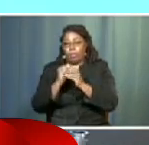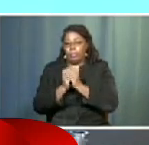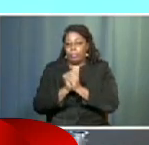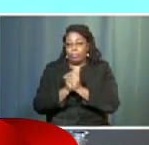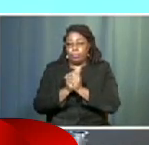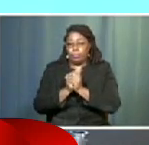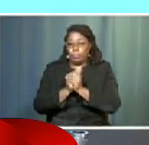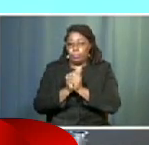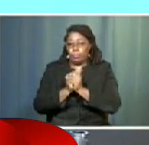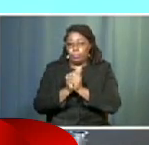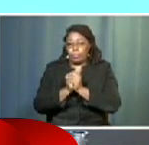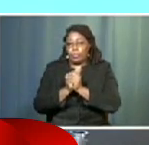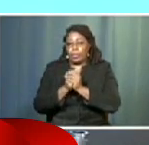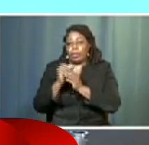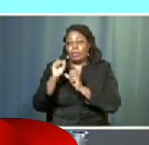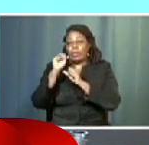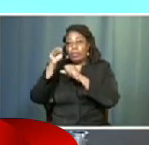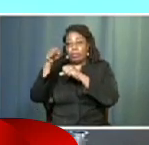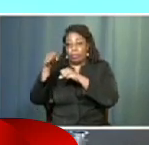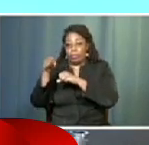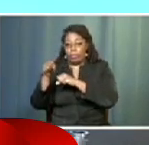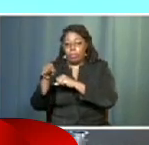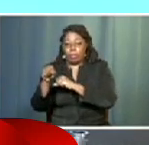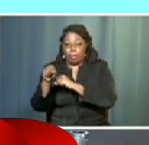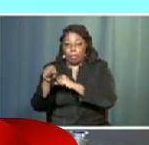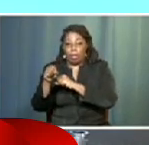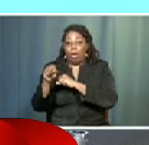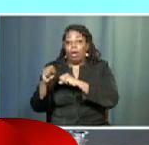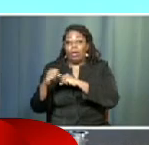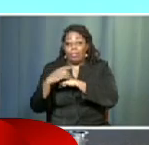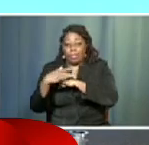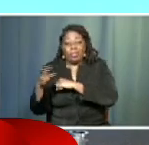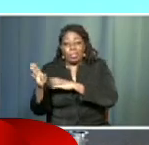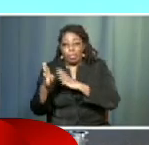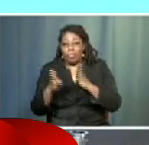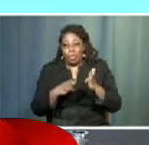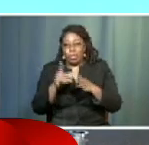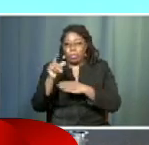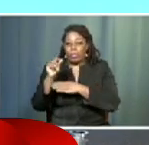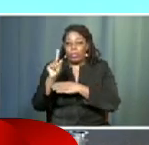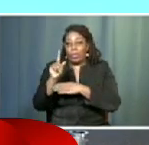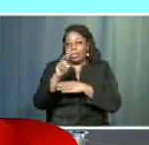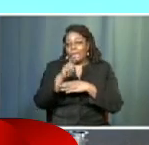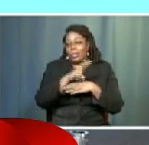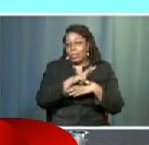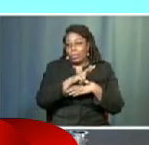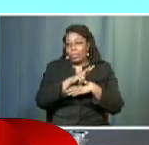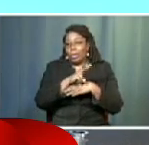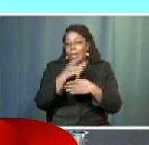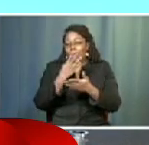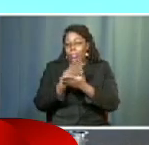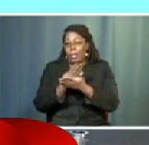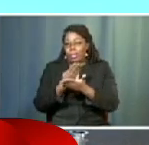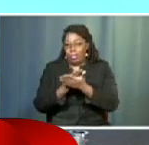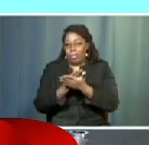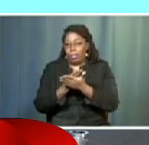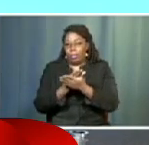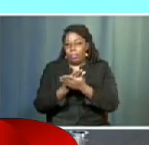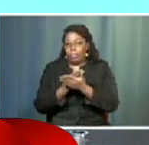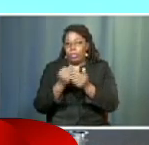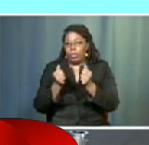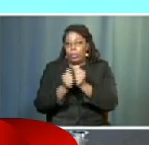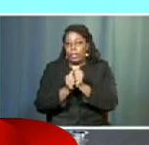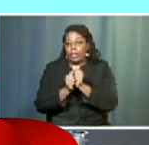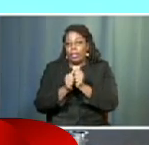A member of parliament for Sebreeze, Leslie Miller-Bryce, seconding the 2021-2022 supplementary budget, along with the value